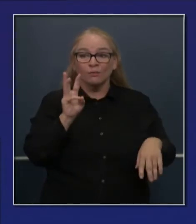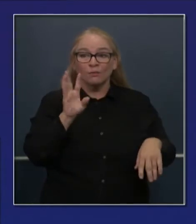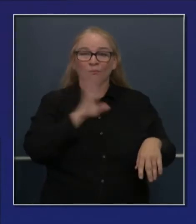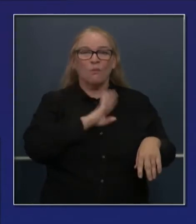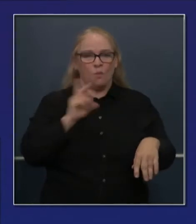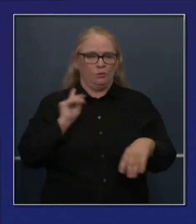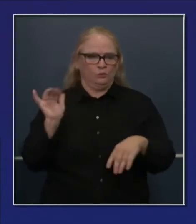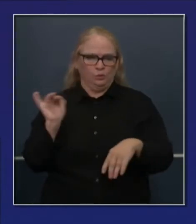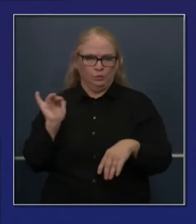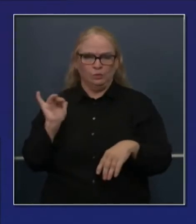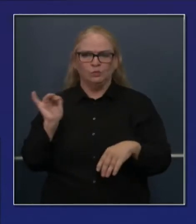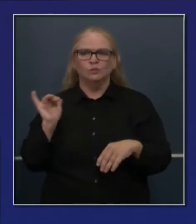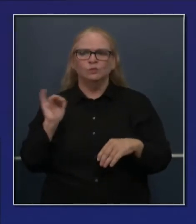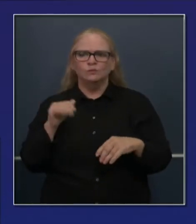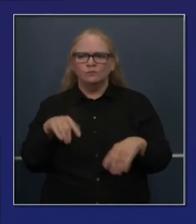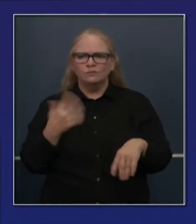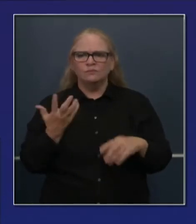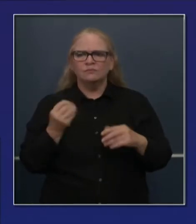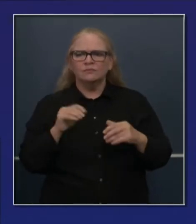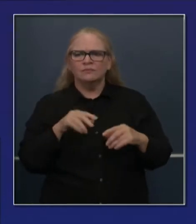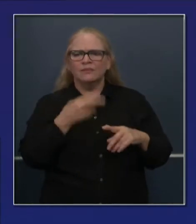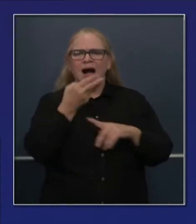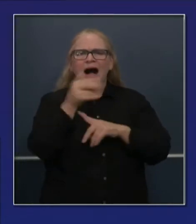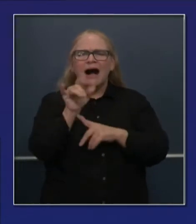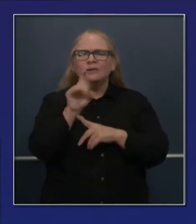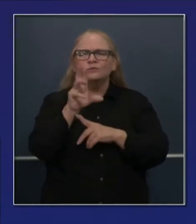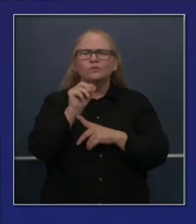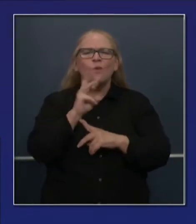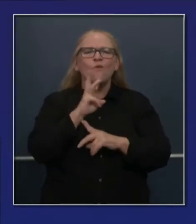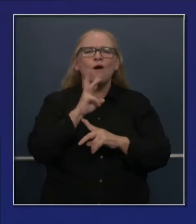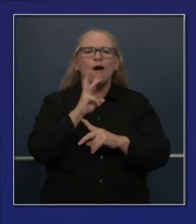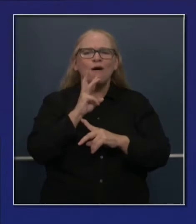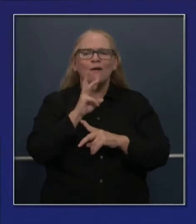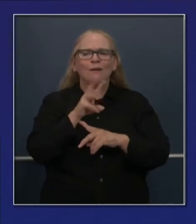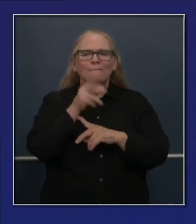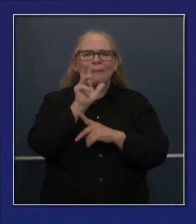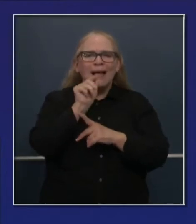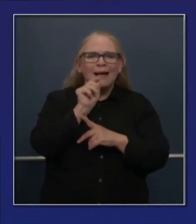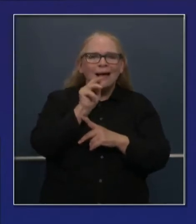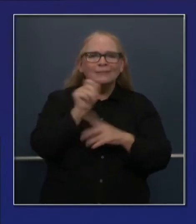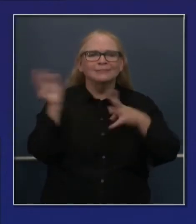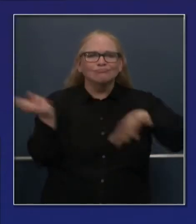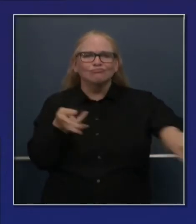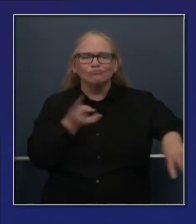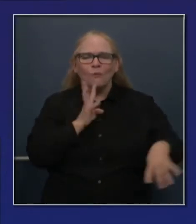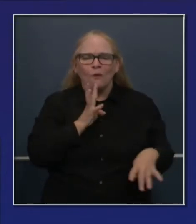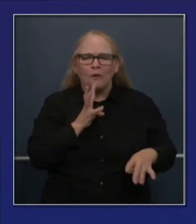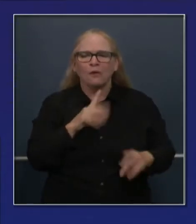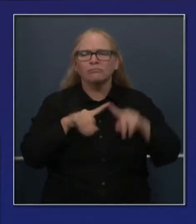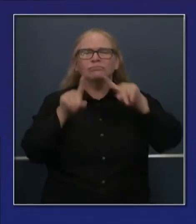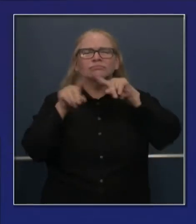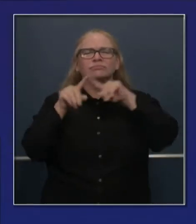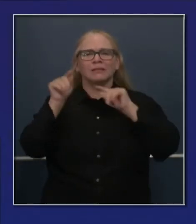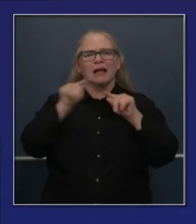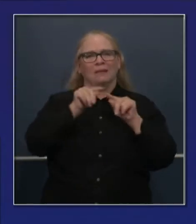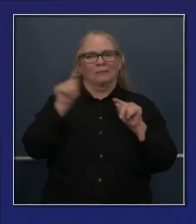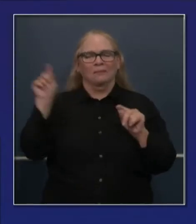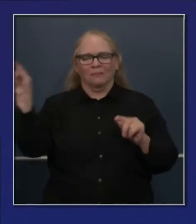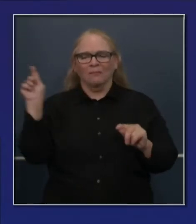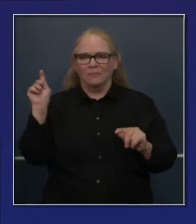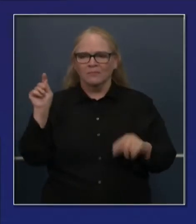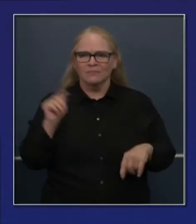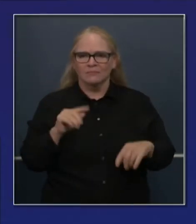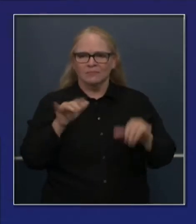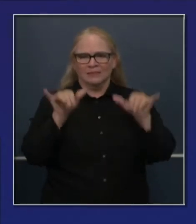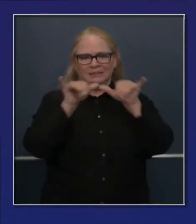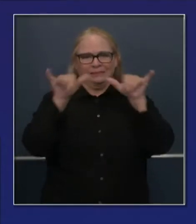looking at peakers. These are our peak generators, called peaker plants, the vernacular of our energy experts, and